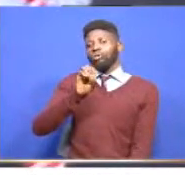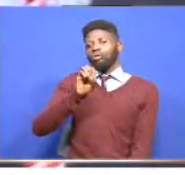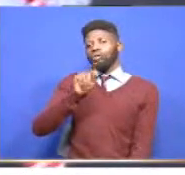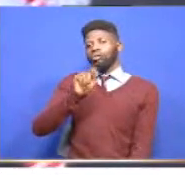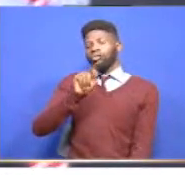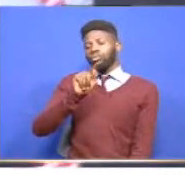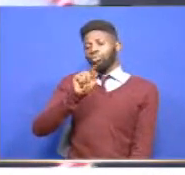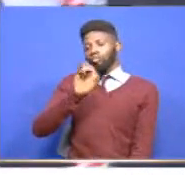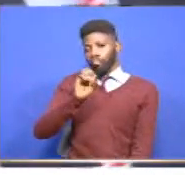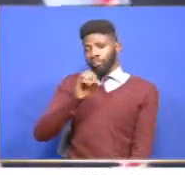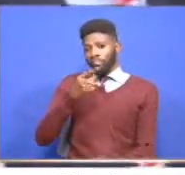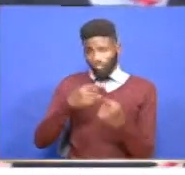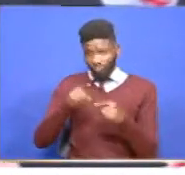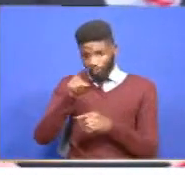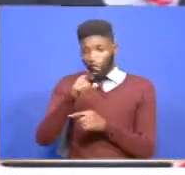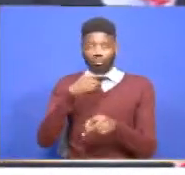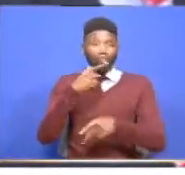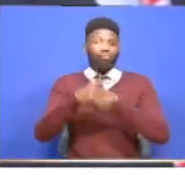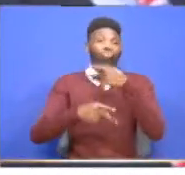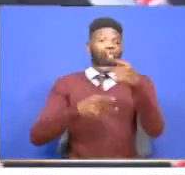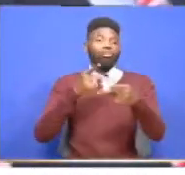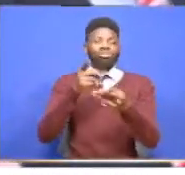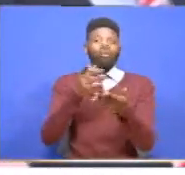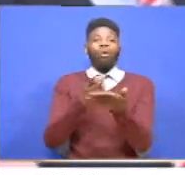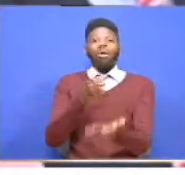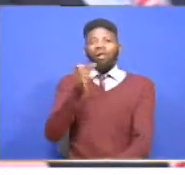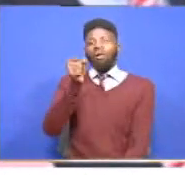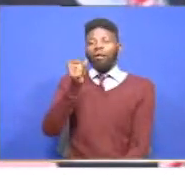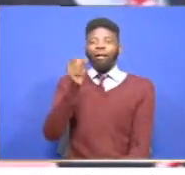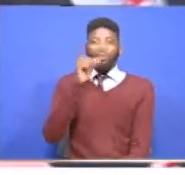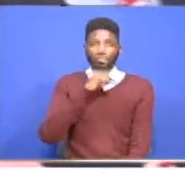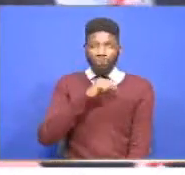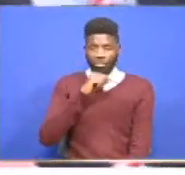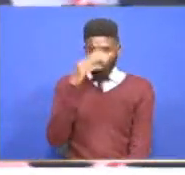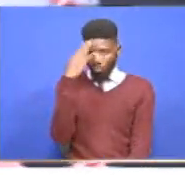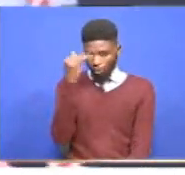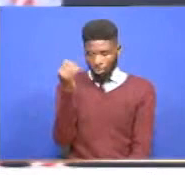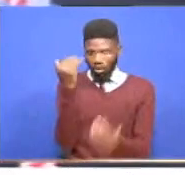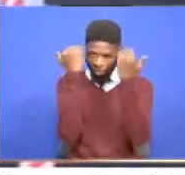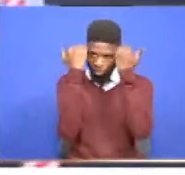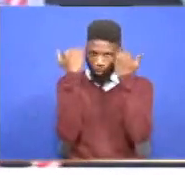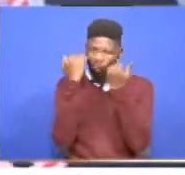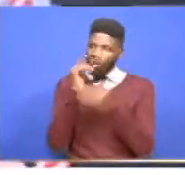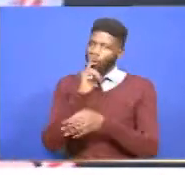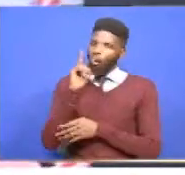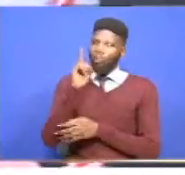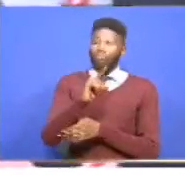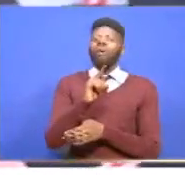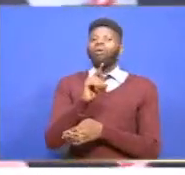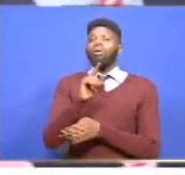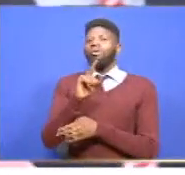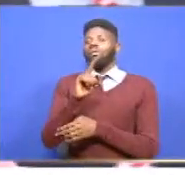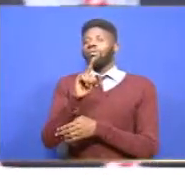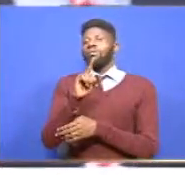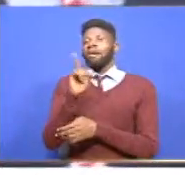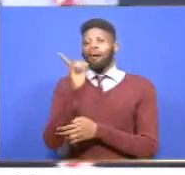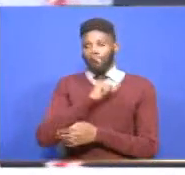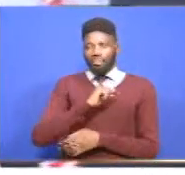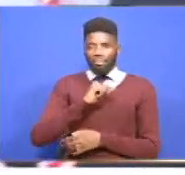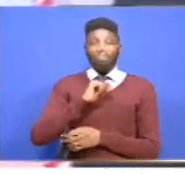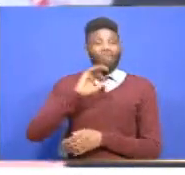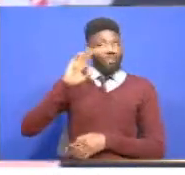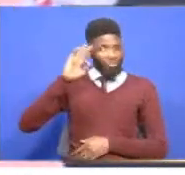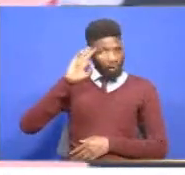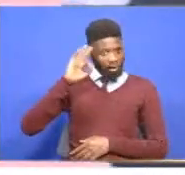stayed courtesy of a court order which was issued on Friday, indicating that the